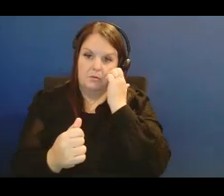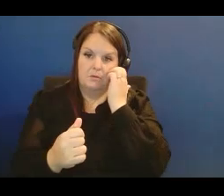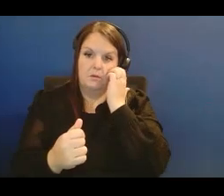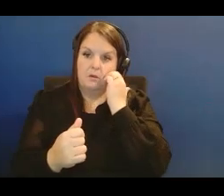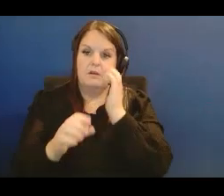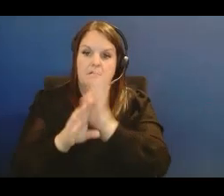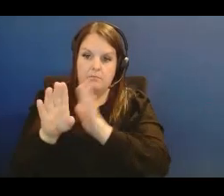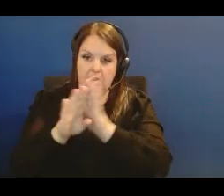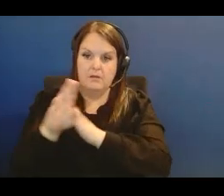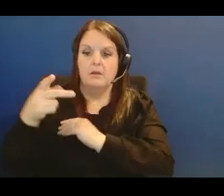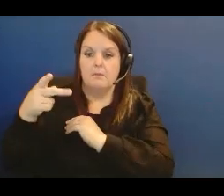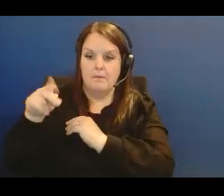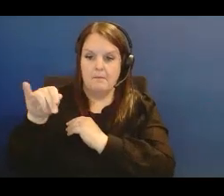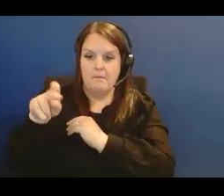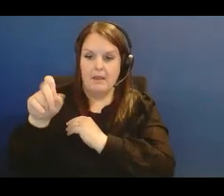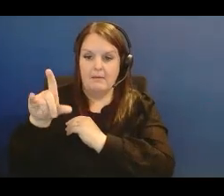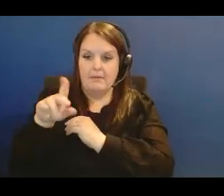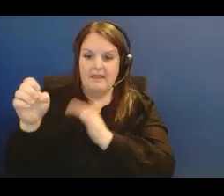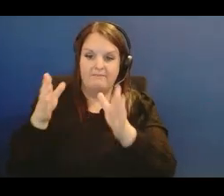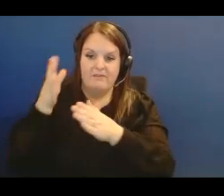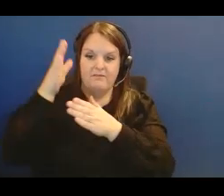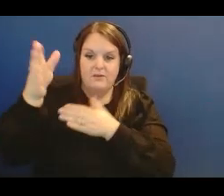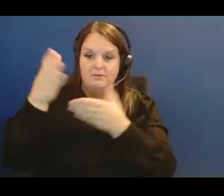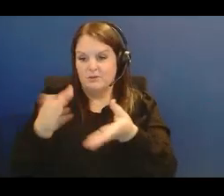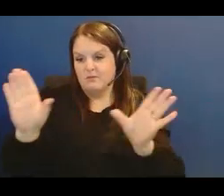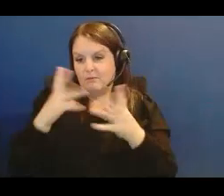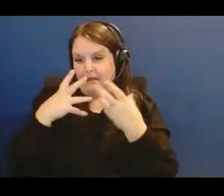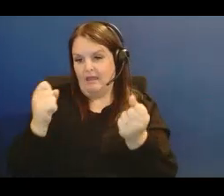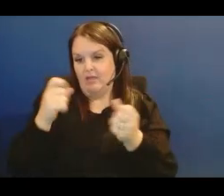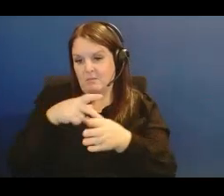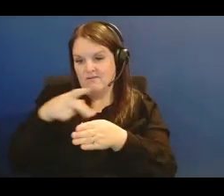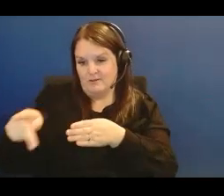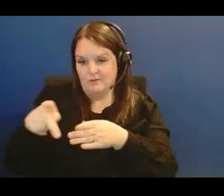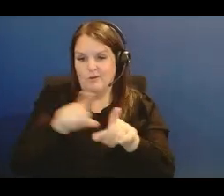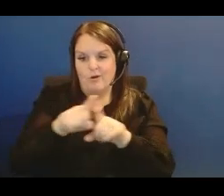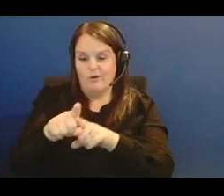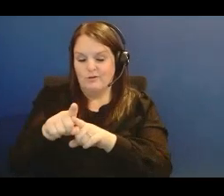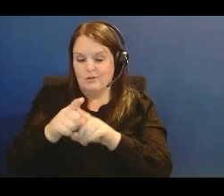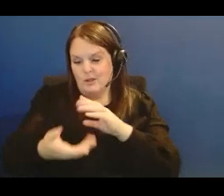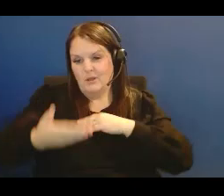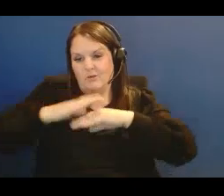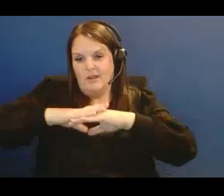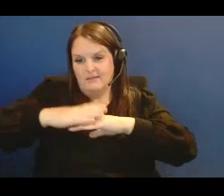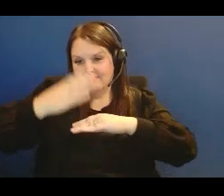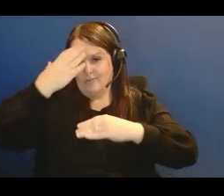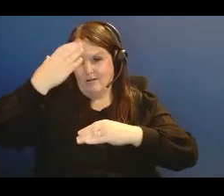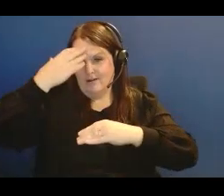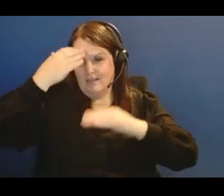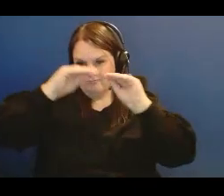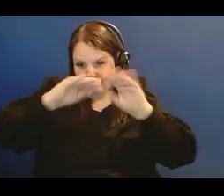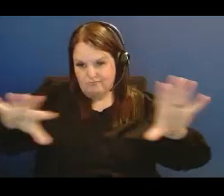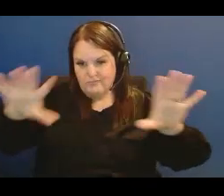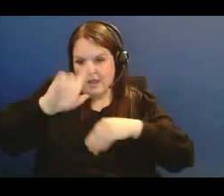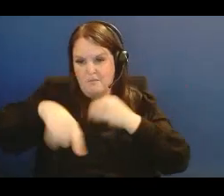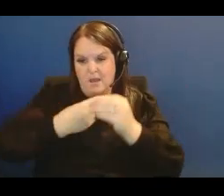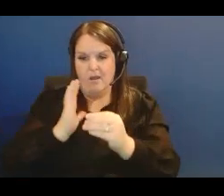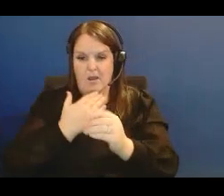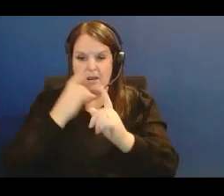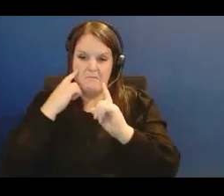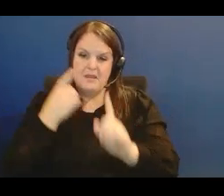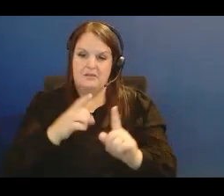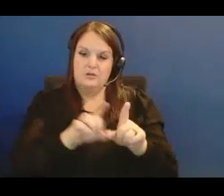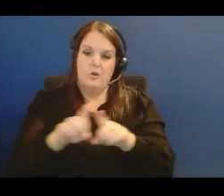our pipeline for future public health professionals and increase awareness about NOMHE's mission. This